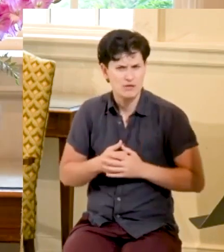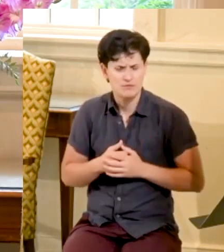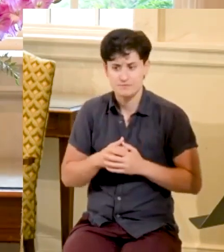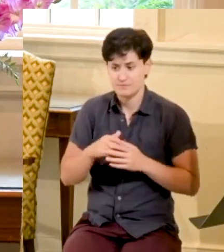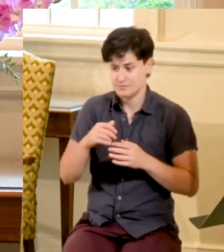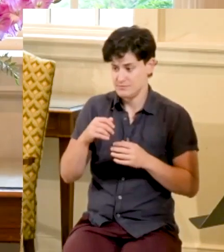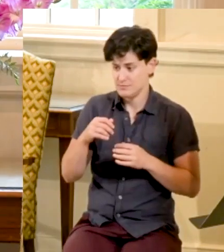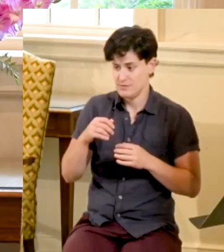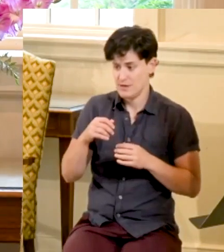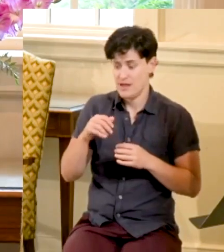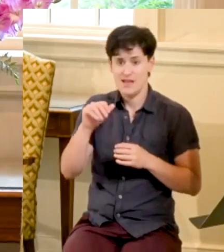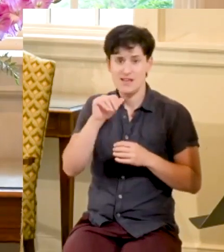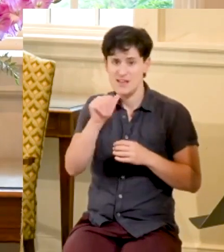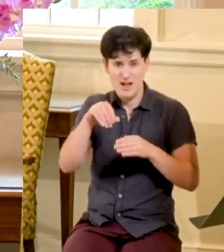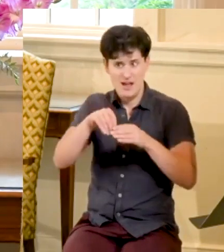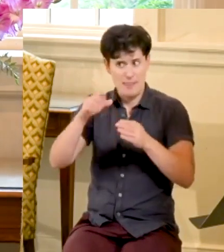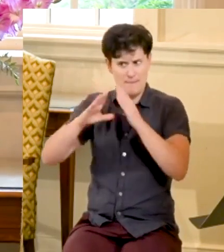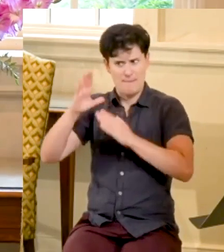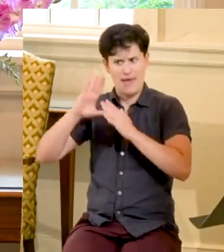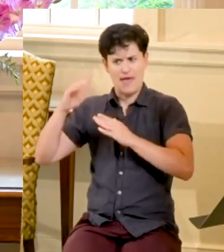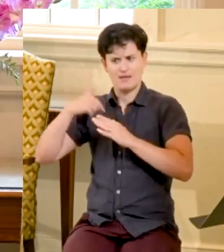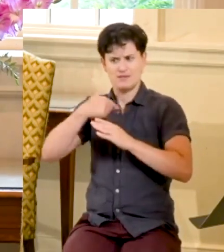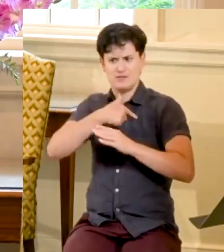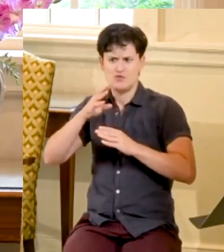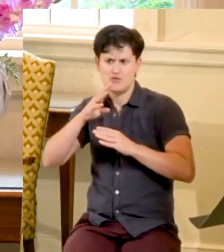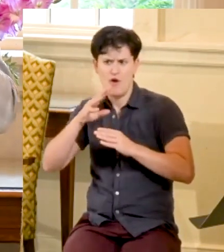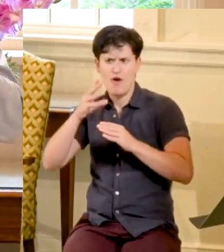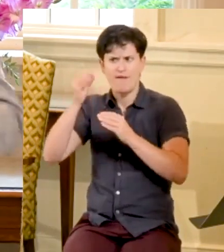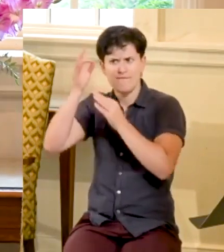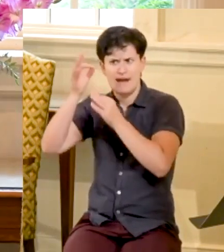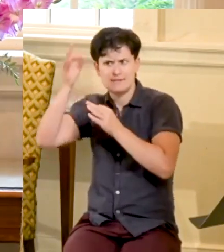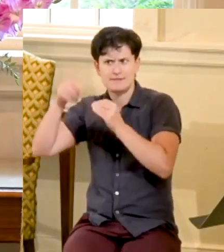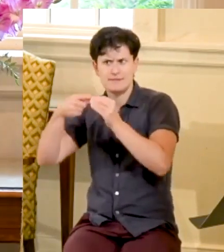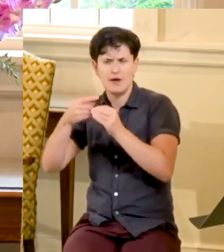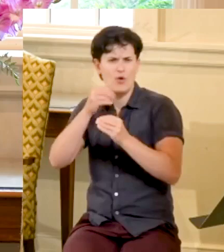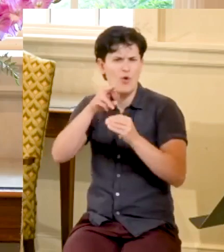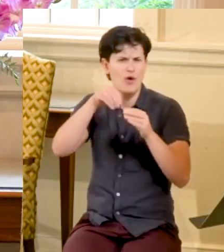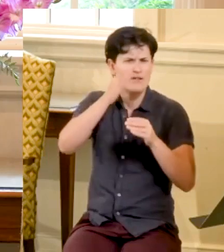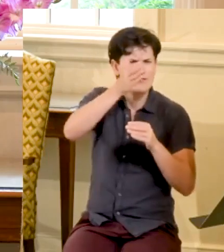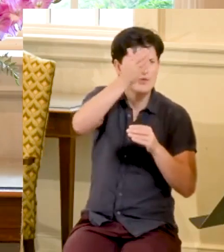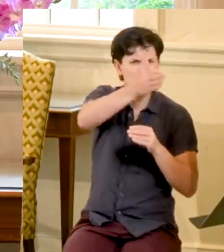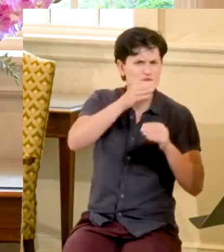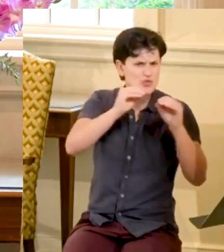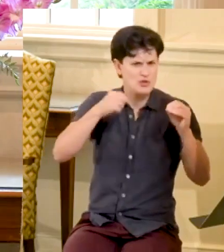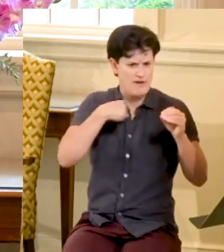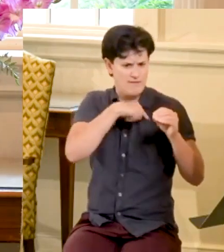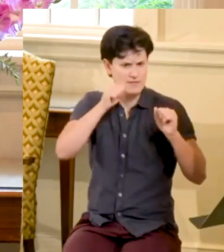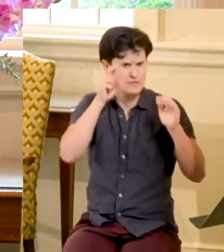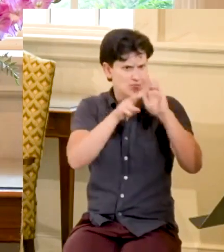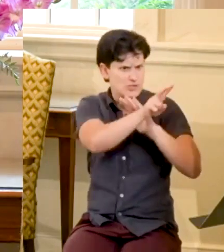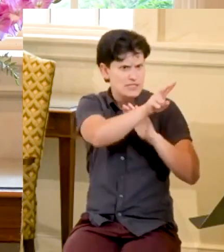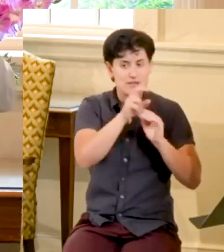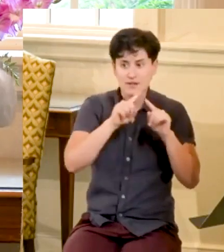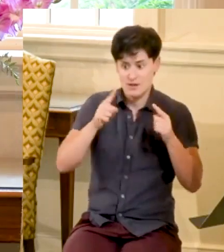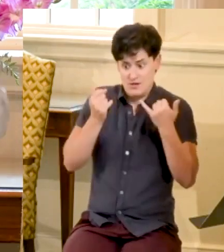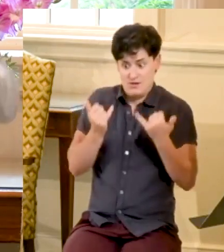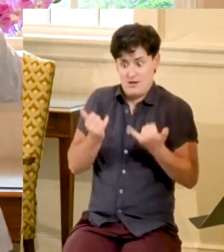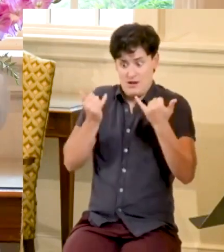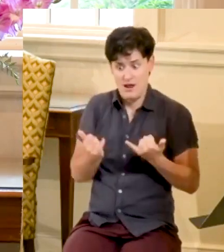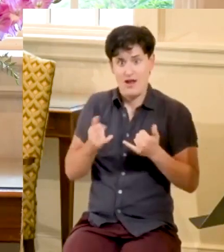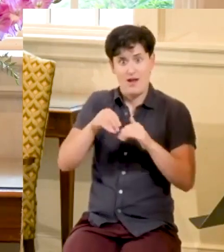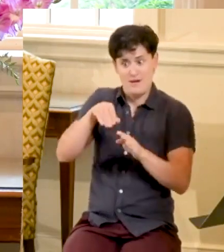talk and fantasize about, not in a future that none of us can predict, but now. Right now, in the